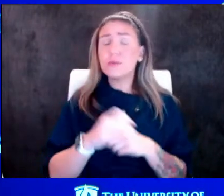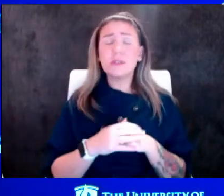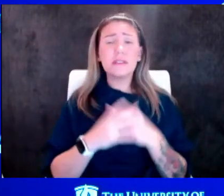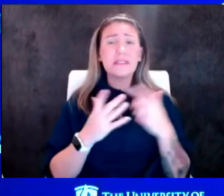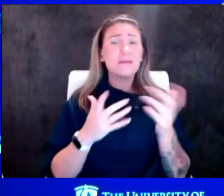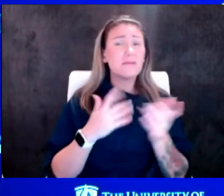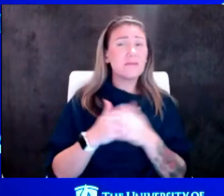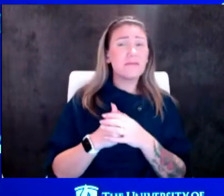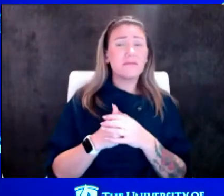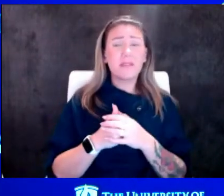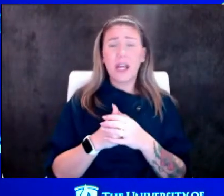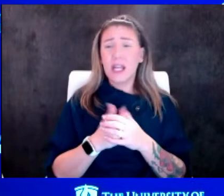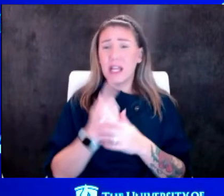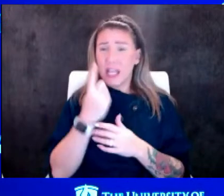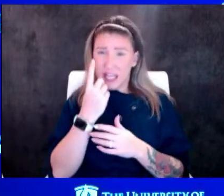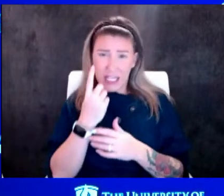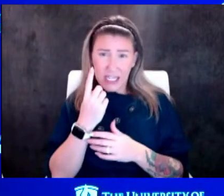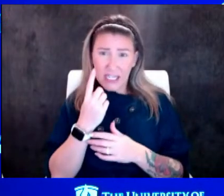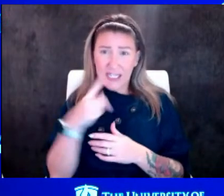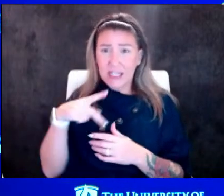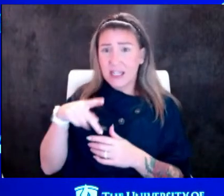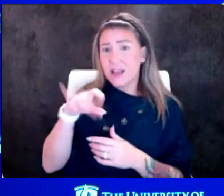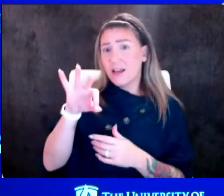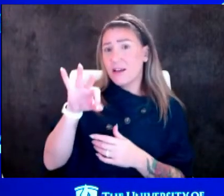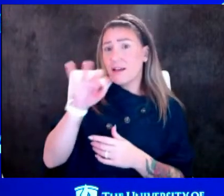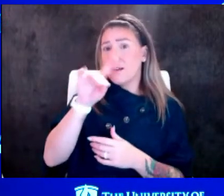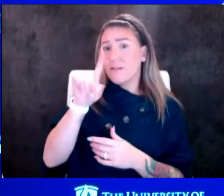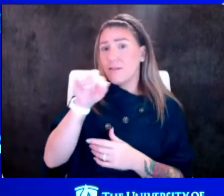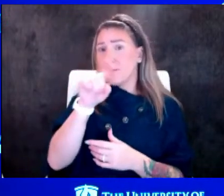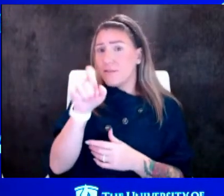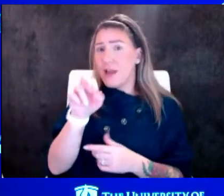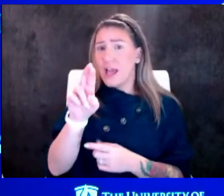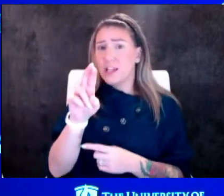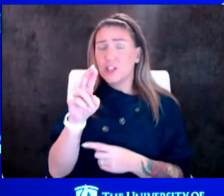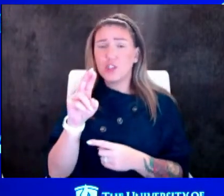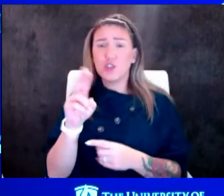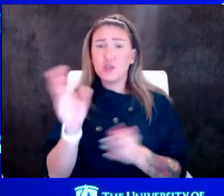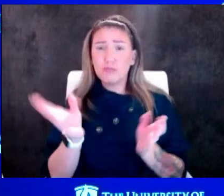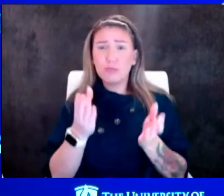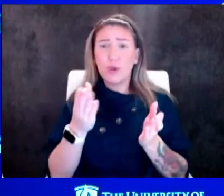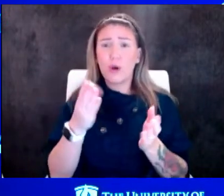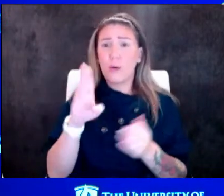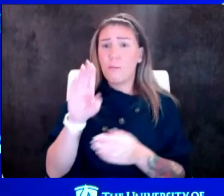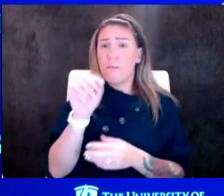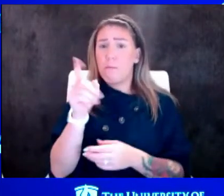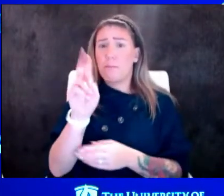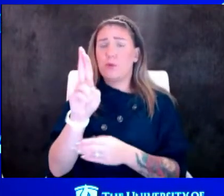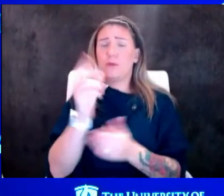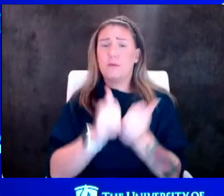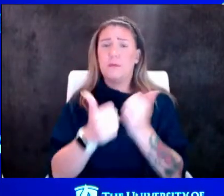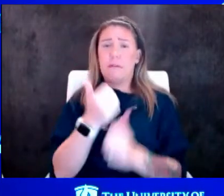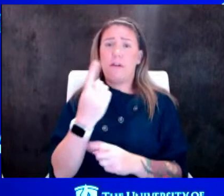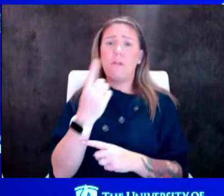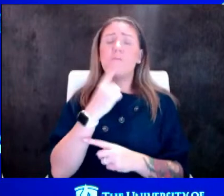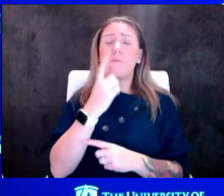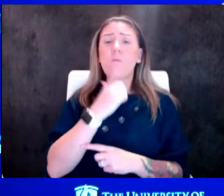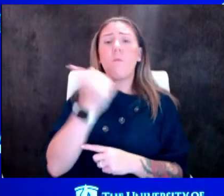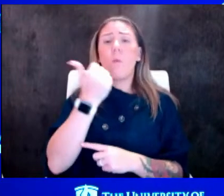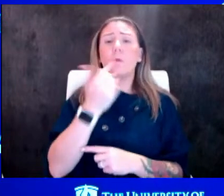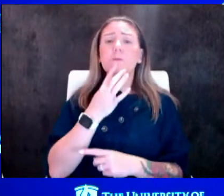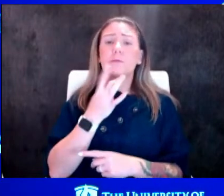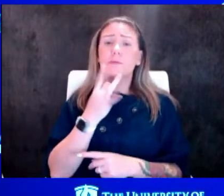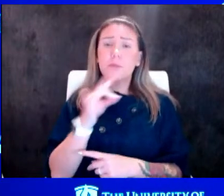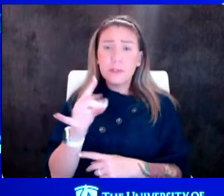it's Pfizer is really trying to push for boosters for everyone over 18 or additional dosing for everyone over 18.